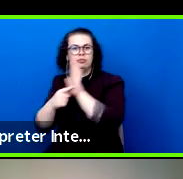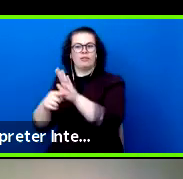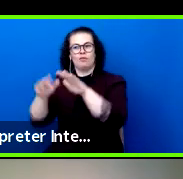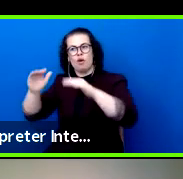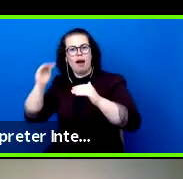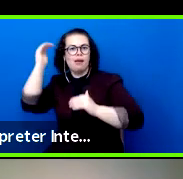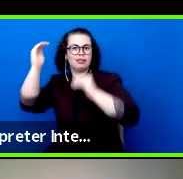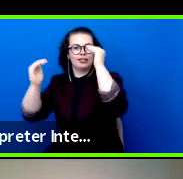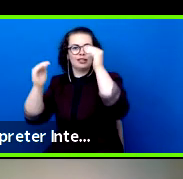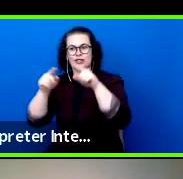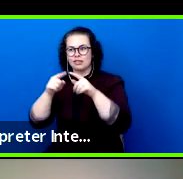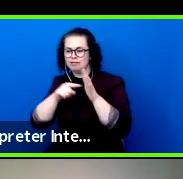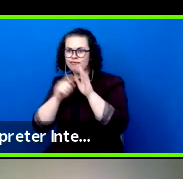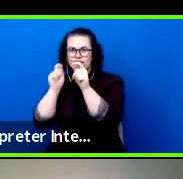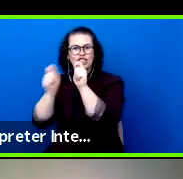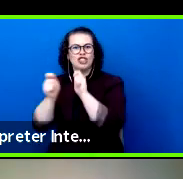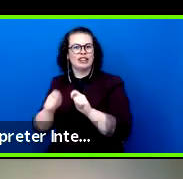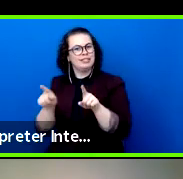very interesting discussion.